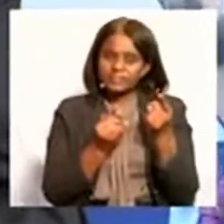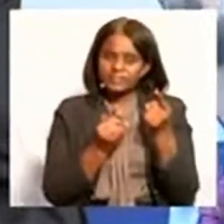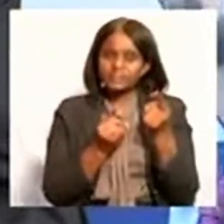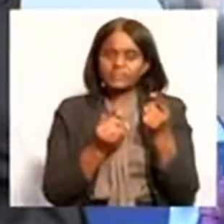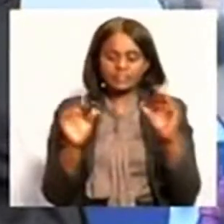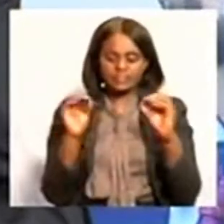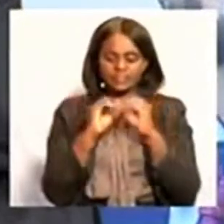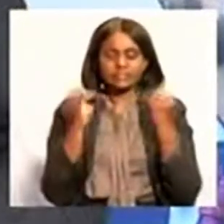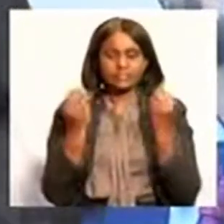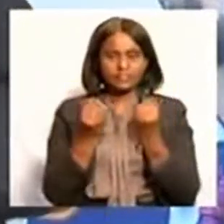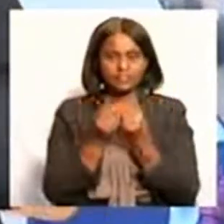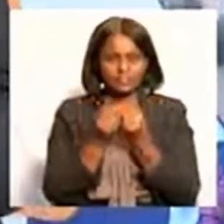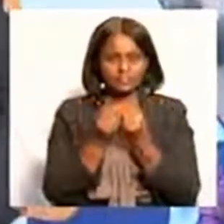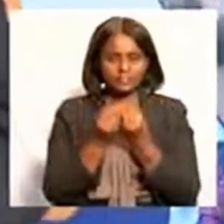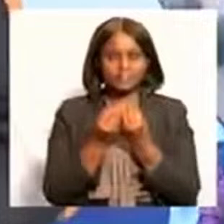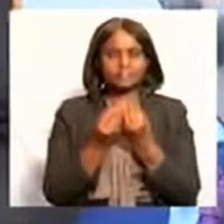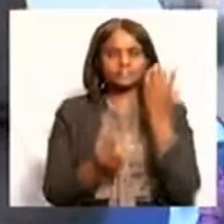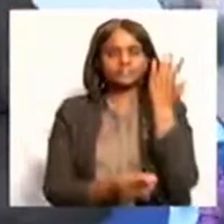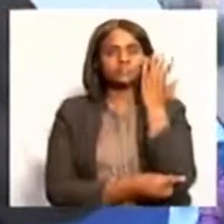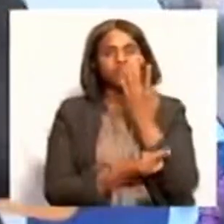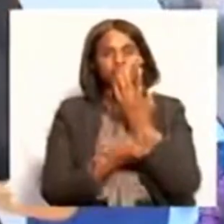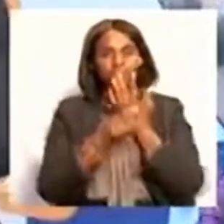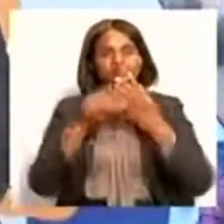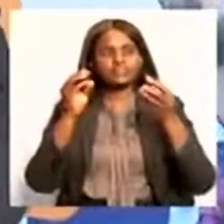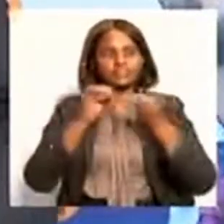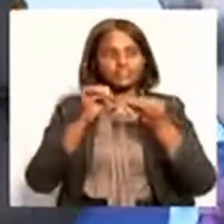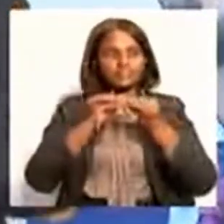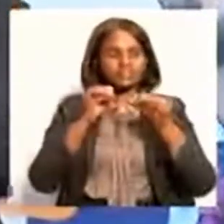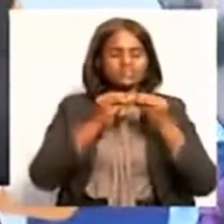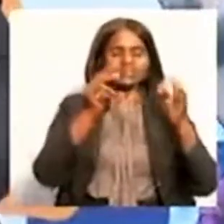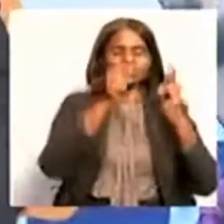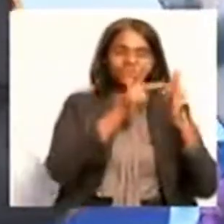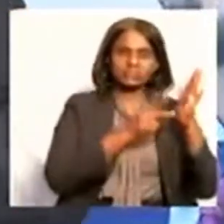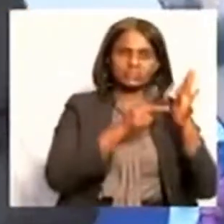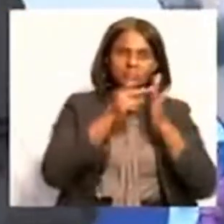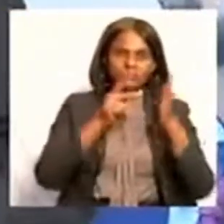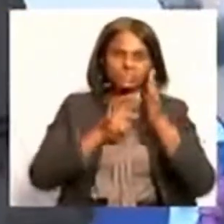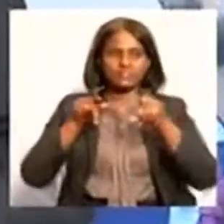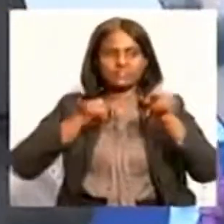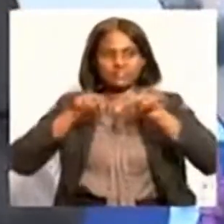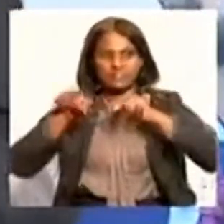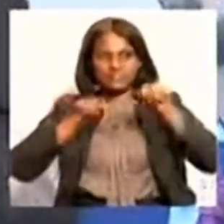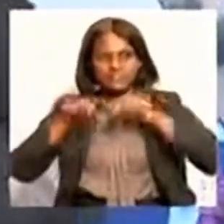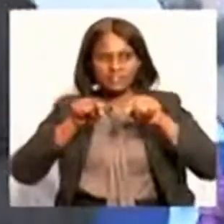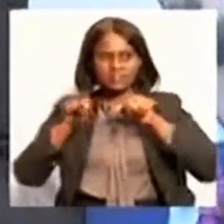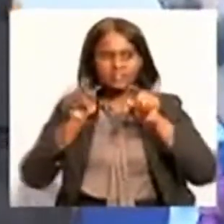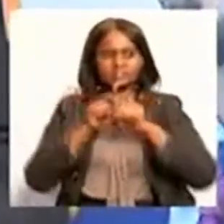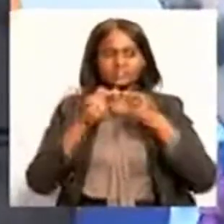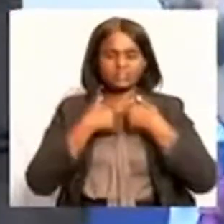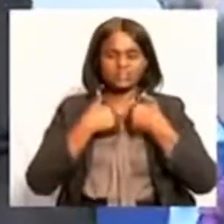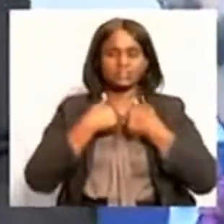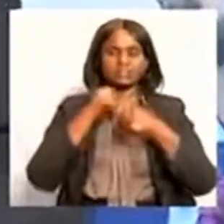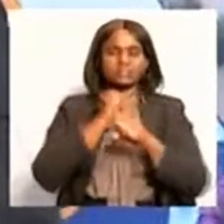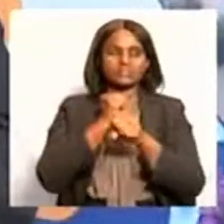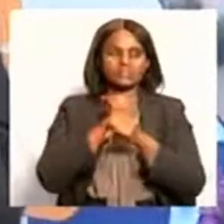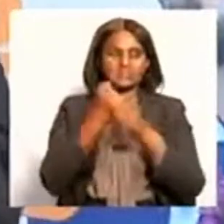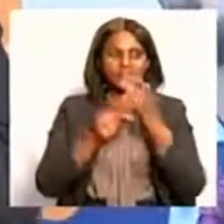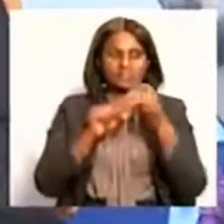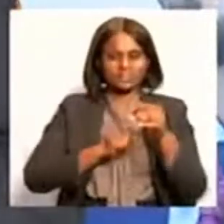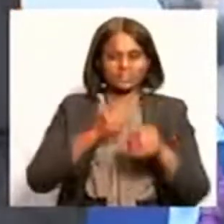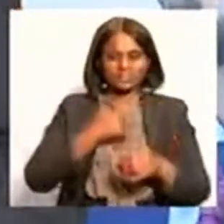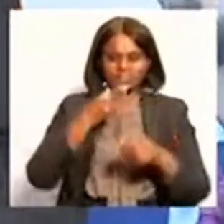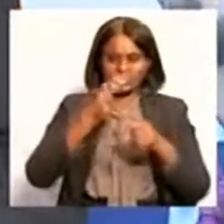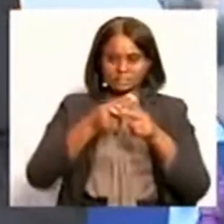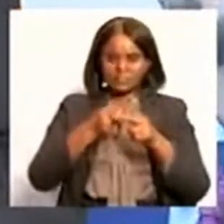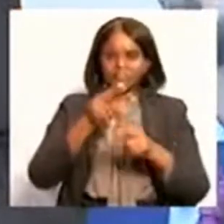body develops law, principles, regulations. So they have a framework which we call IFPP